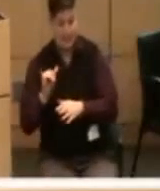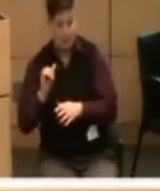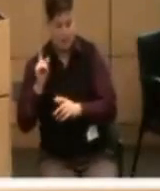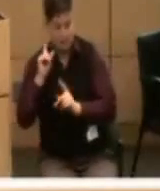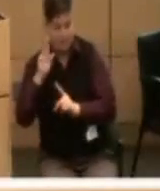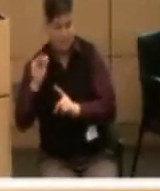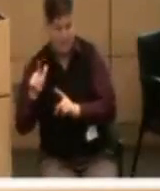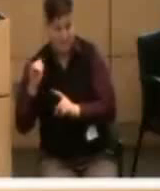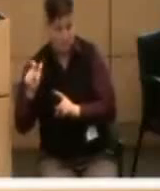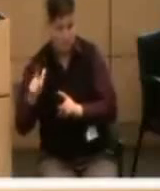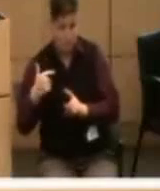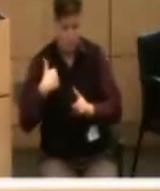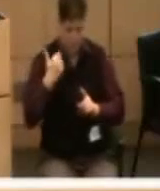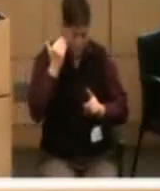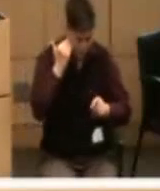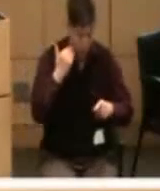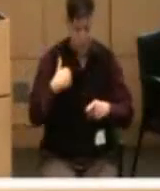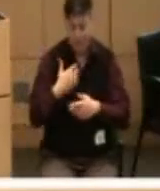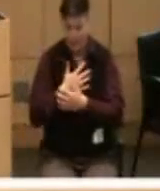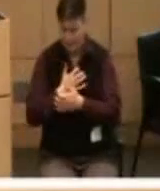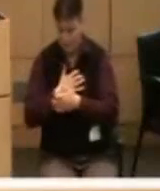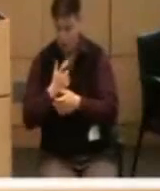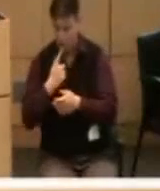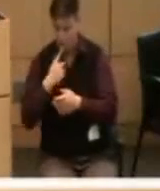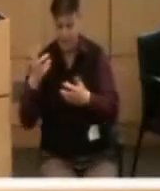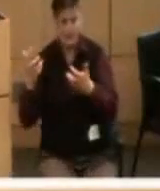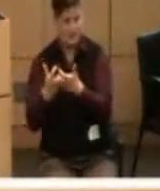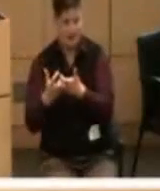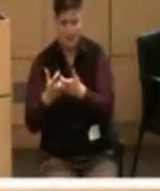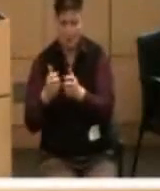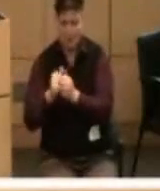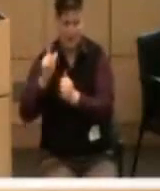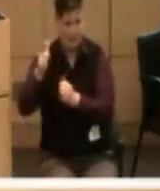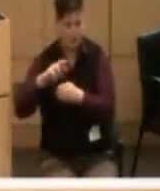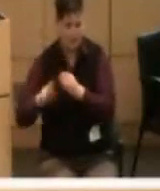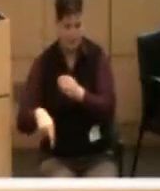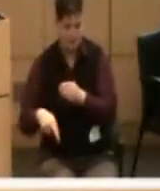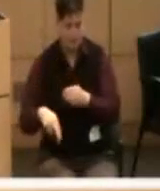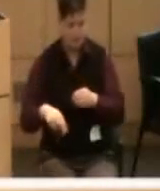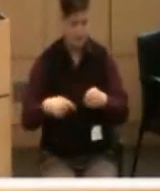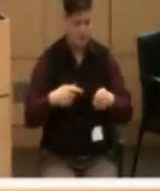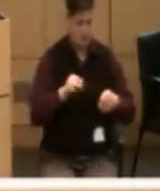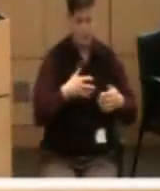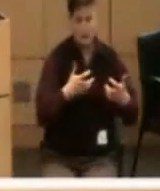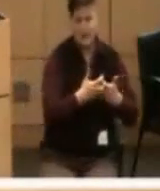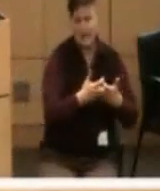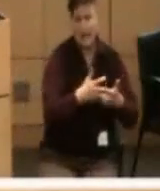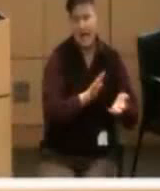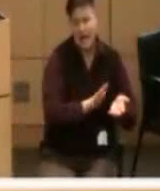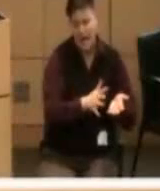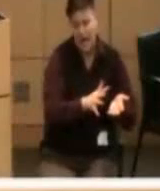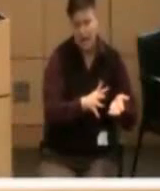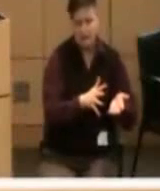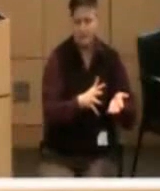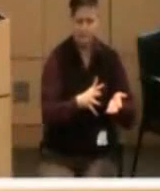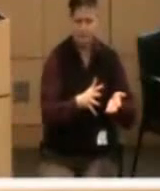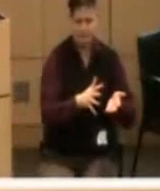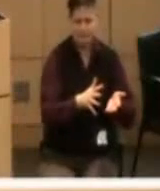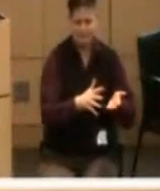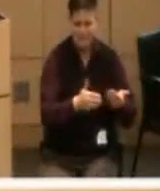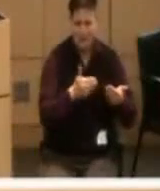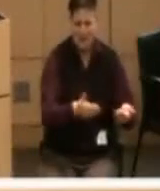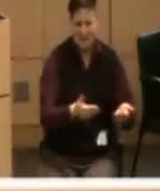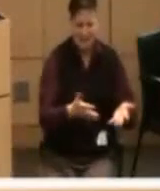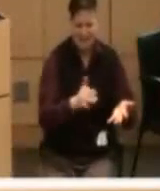correlated with later results and that we monitor progress and we change if needed. So if that's your limitation for fitting a hearing aid on a child with unilateral